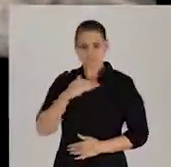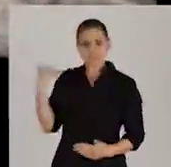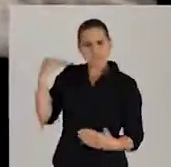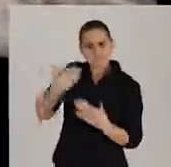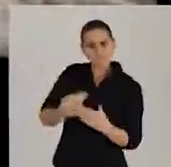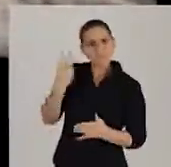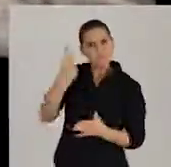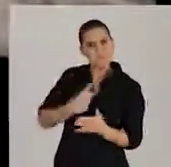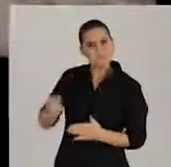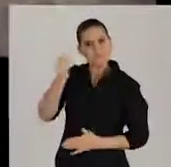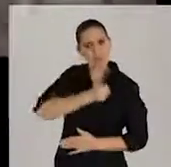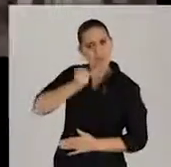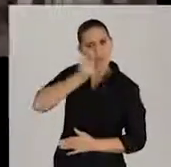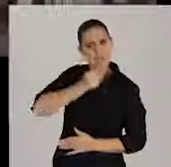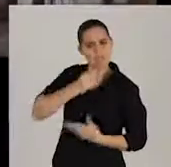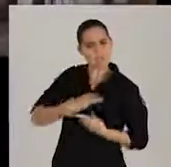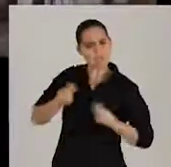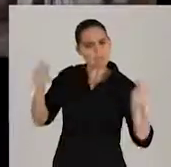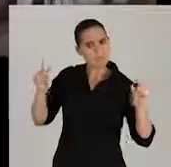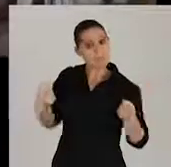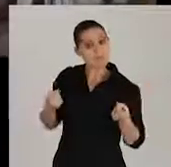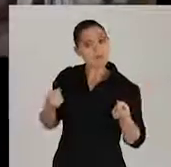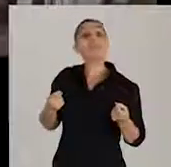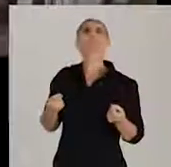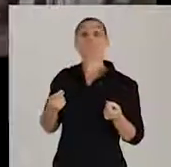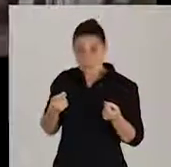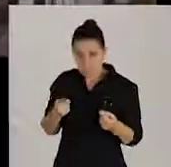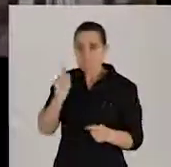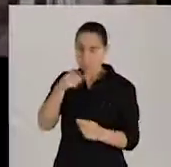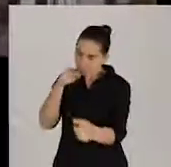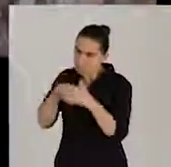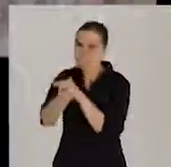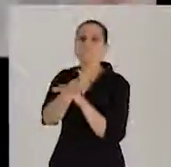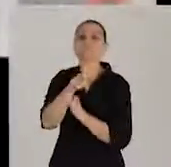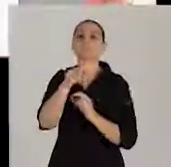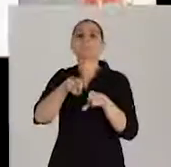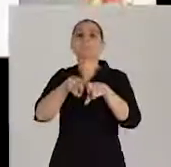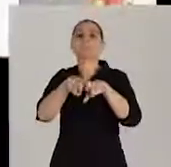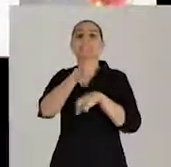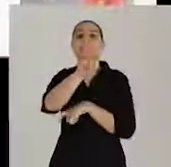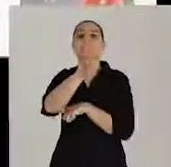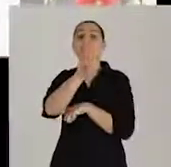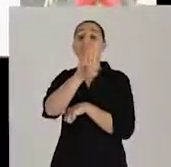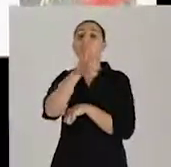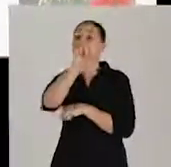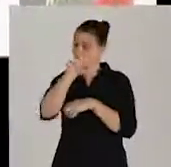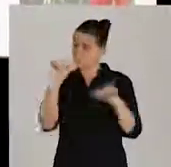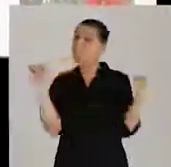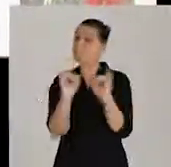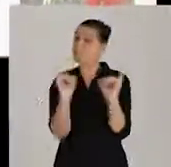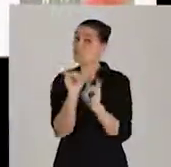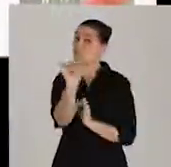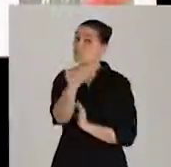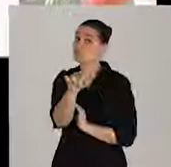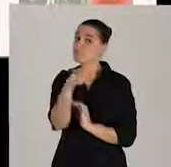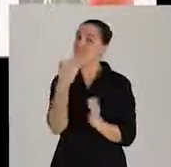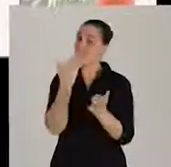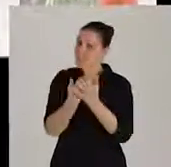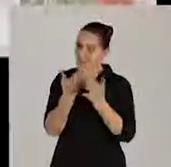care immediately. Although tuberculosis is a serious disease, it can be treated and